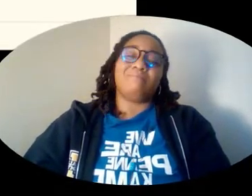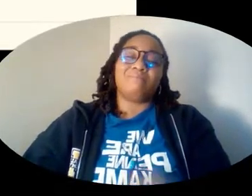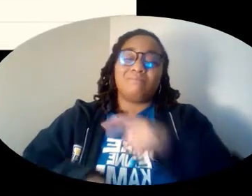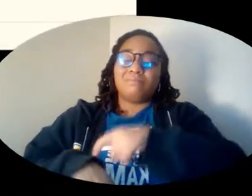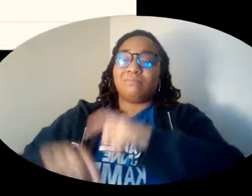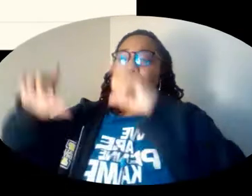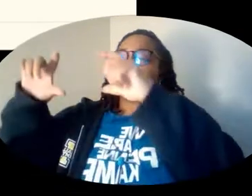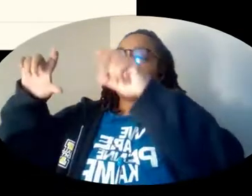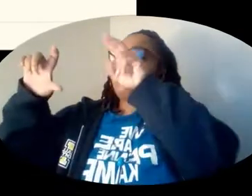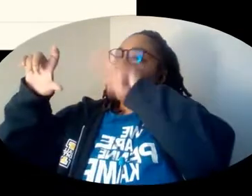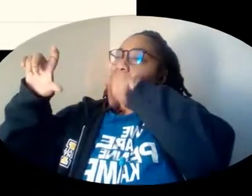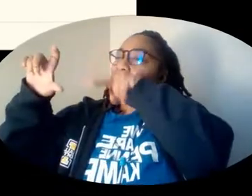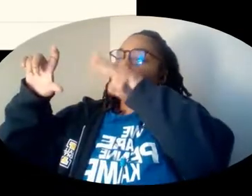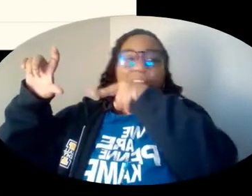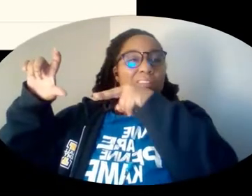How can you tell time?